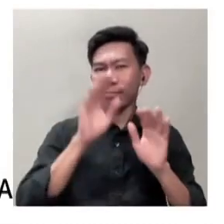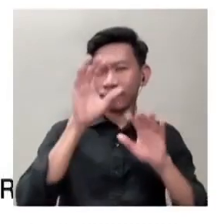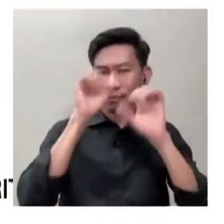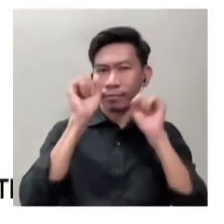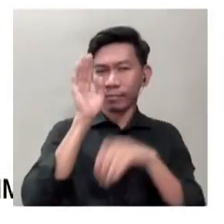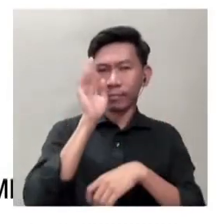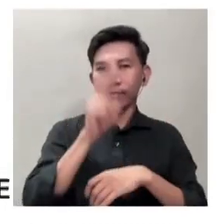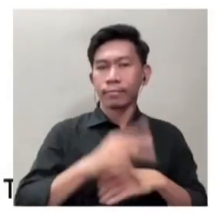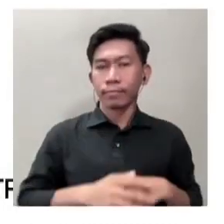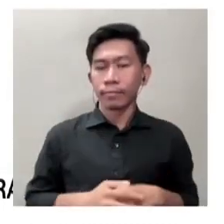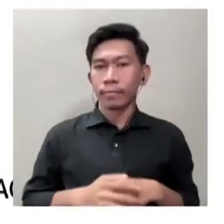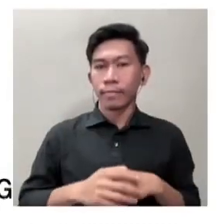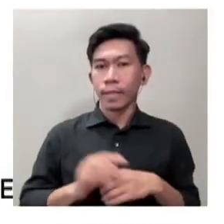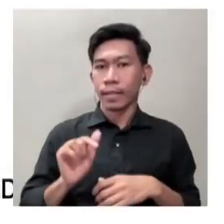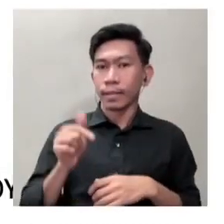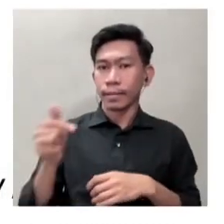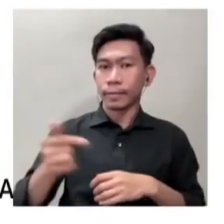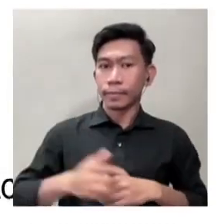to you.